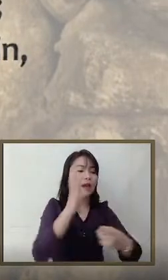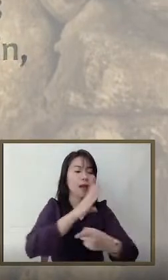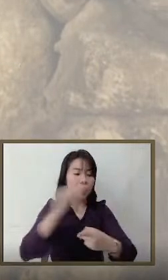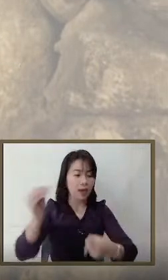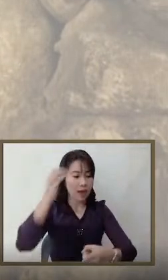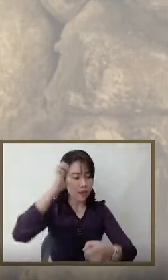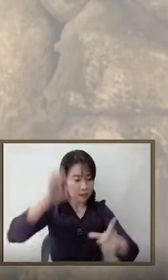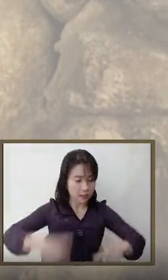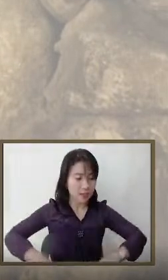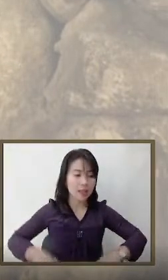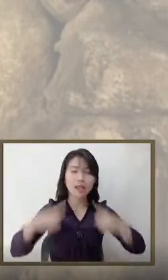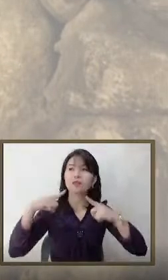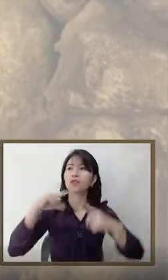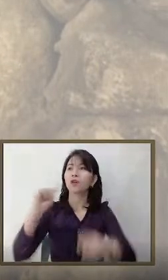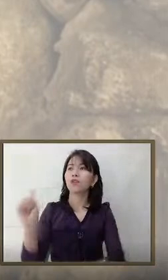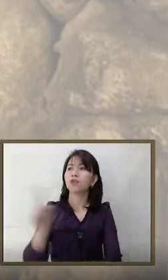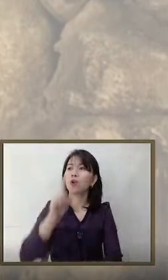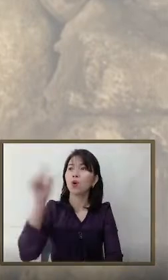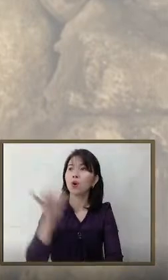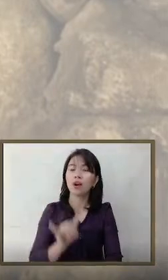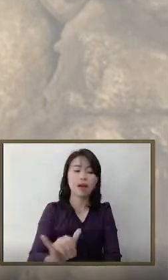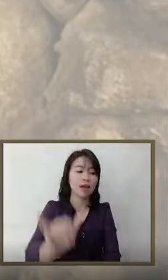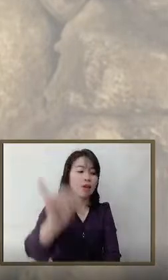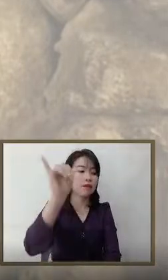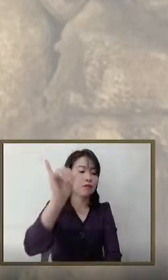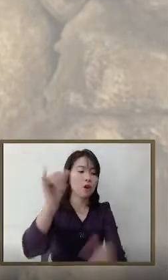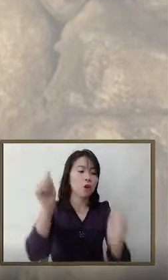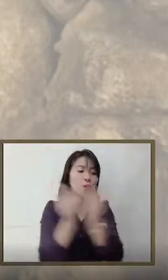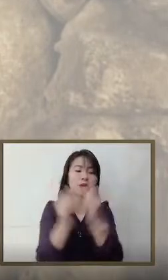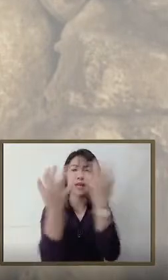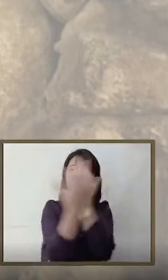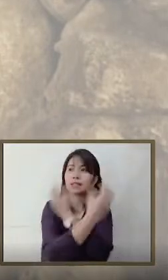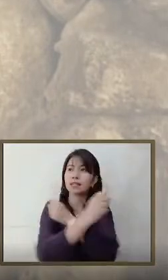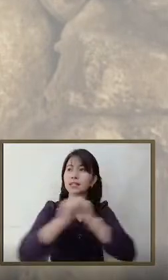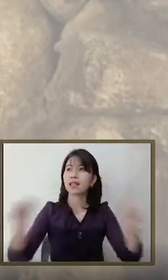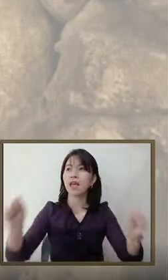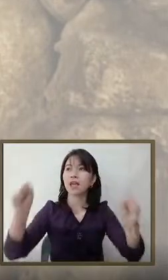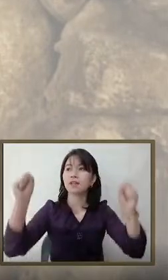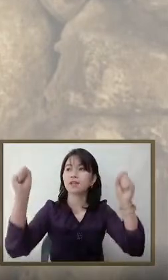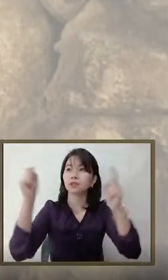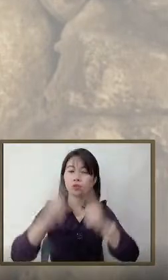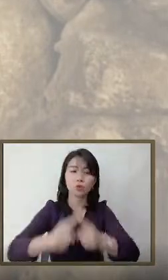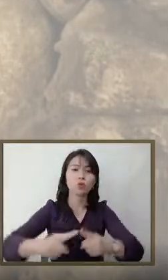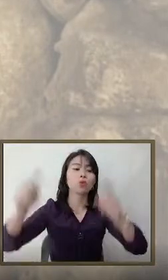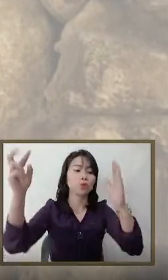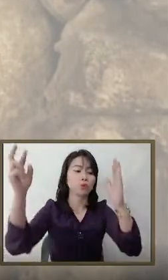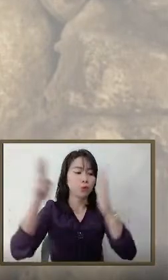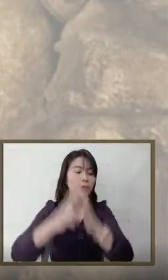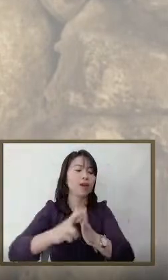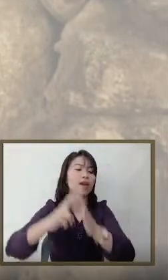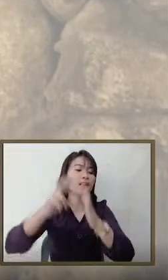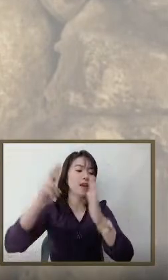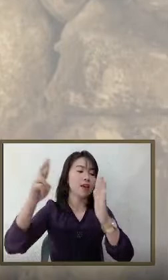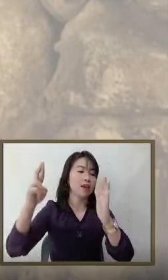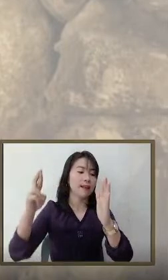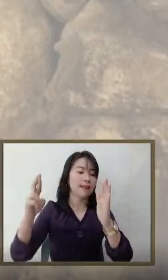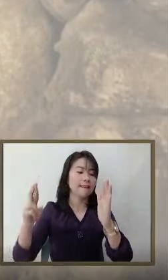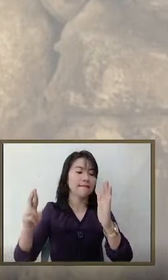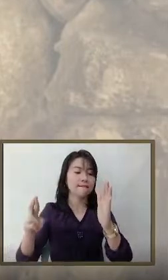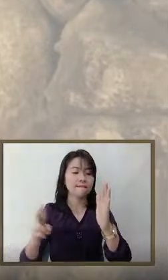domain, and he lives forever with his saints to